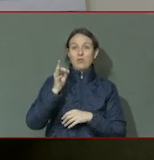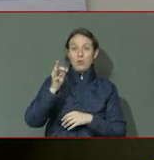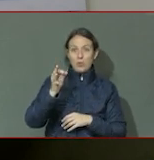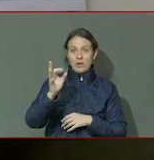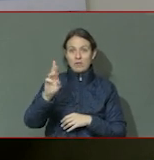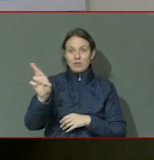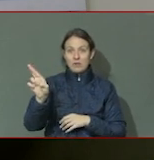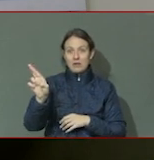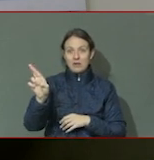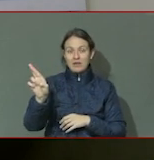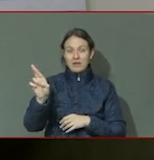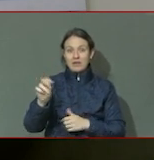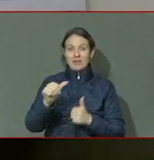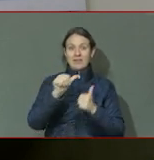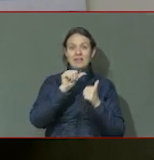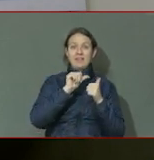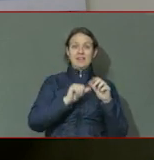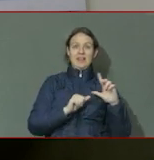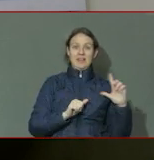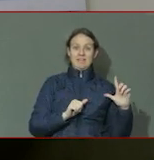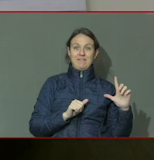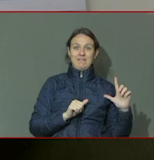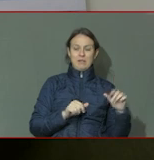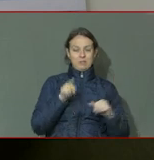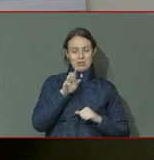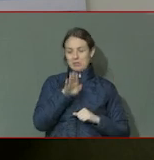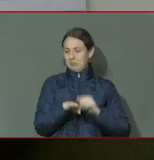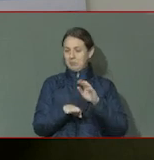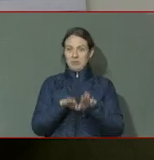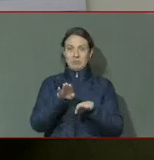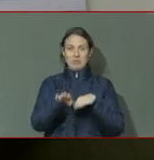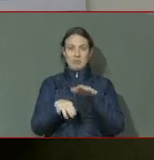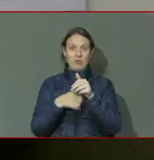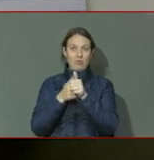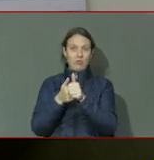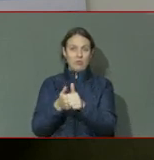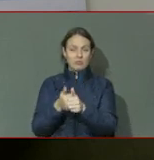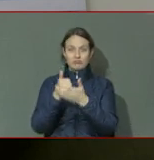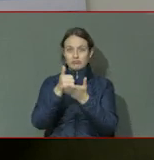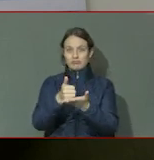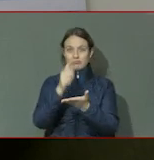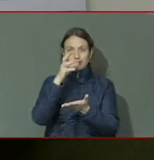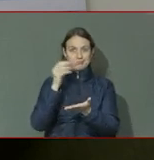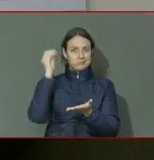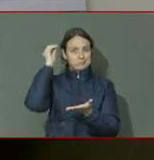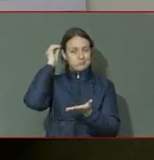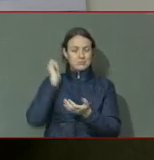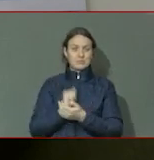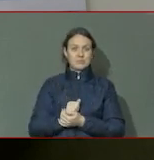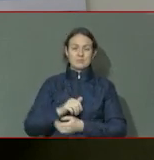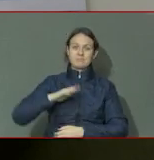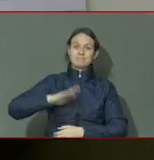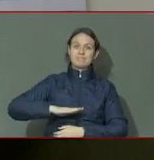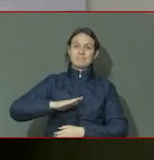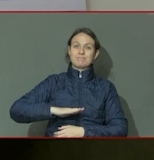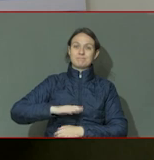I'm going to use this recipe when I explain the question now. And then just at the bottom, in